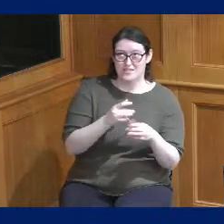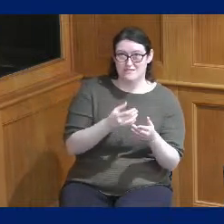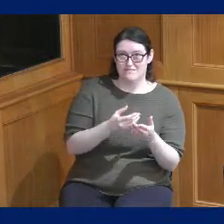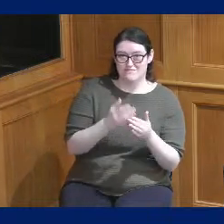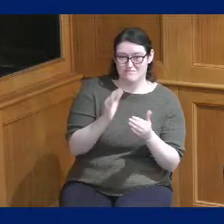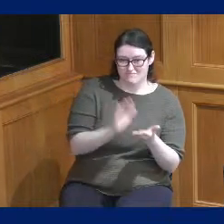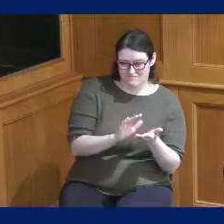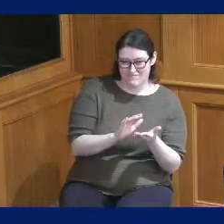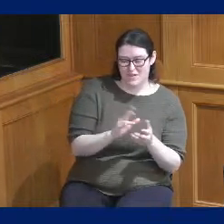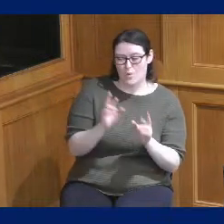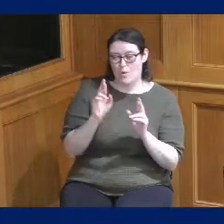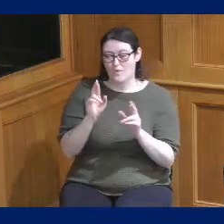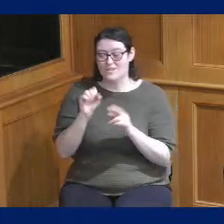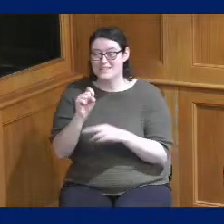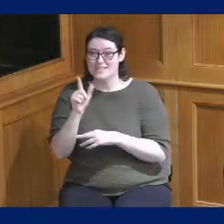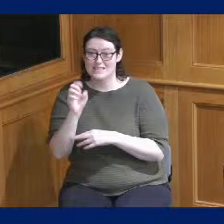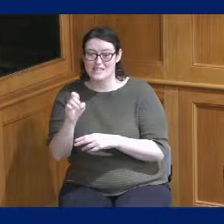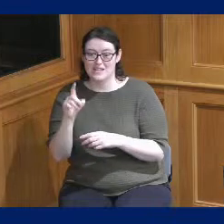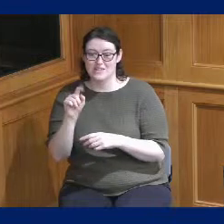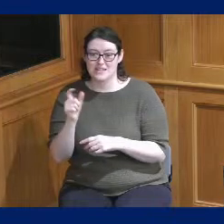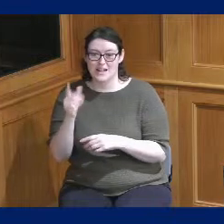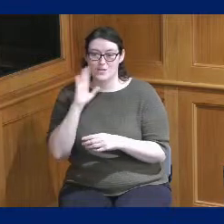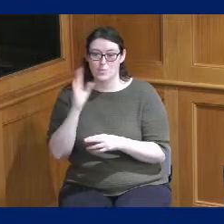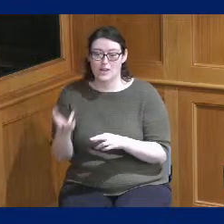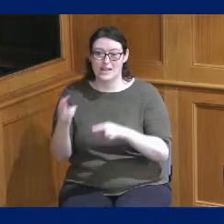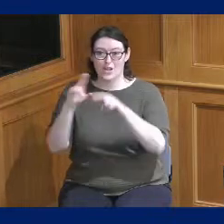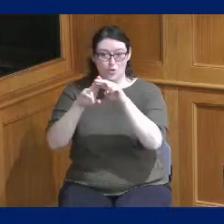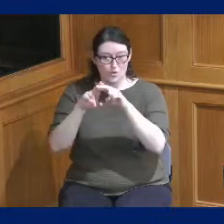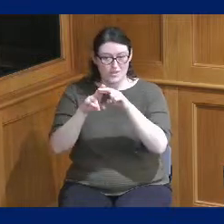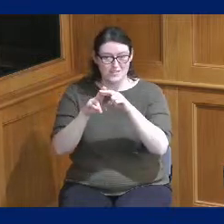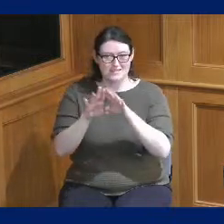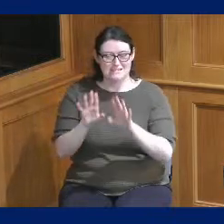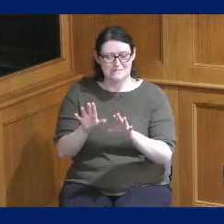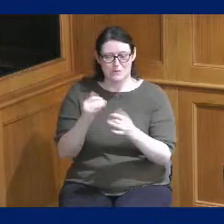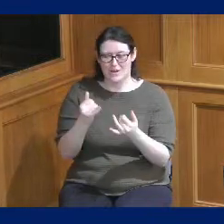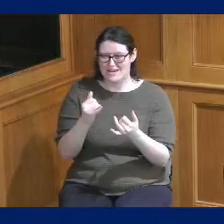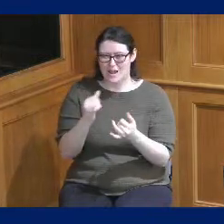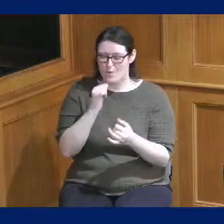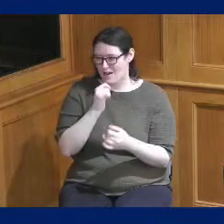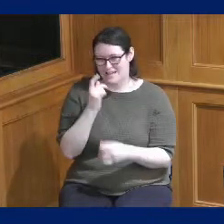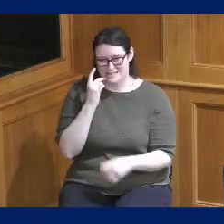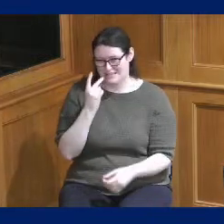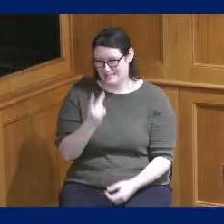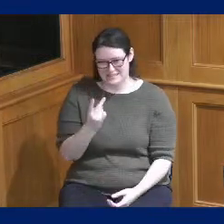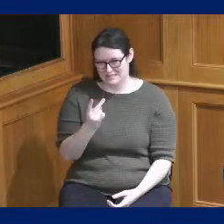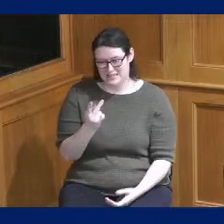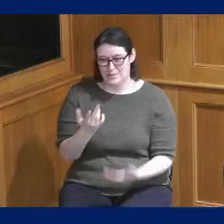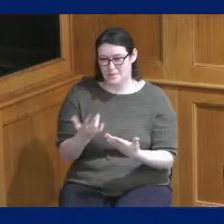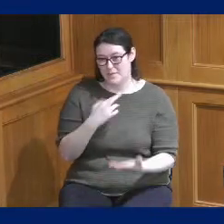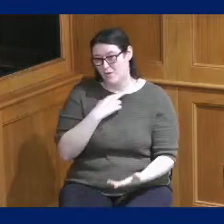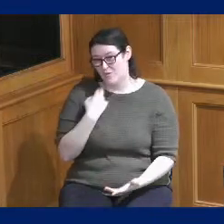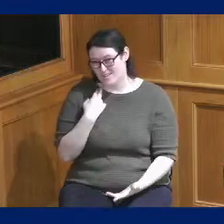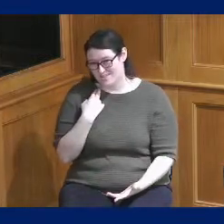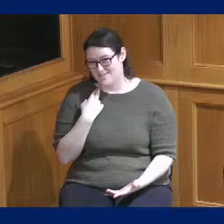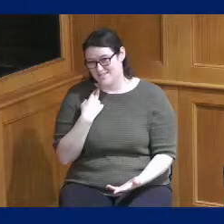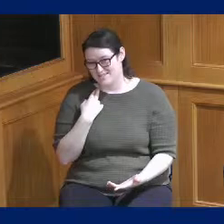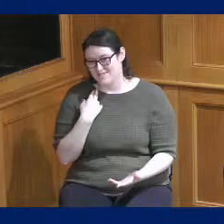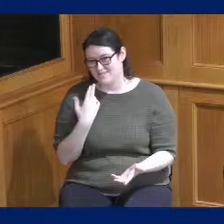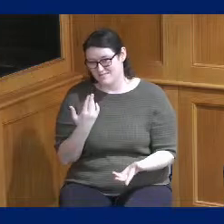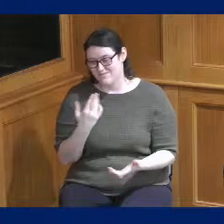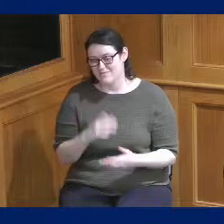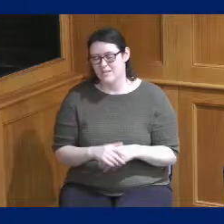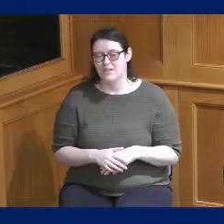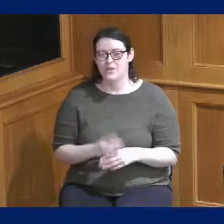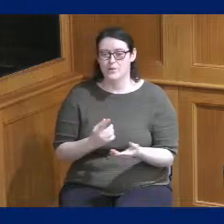increase in sales tax. However, that's not what we're seeing at this point, so that is a risk in the budget. We talked a